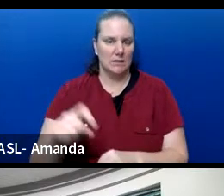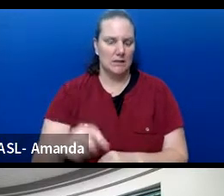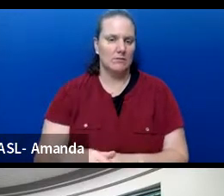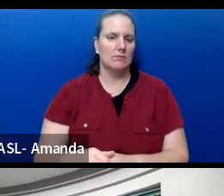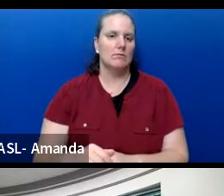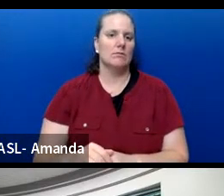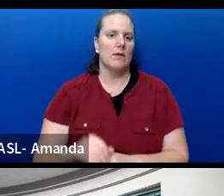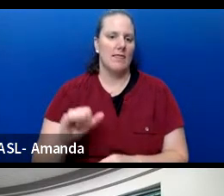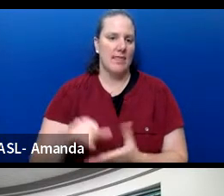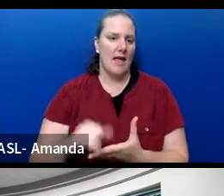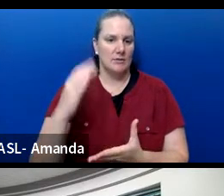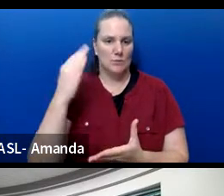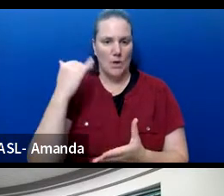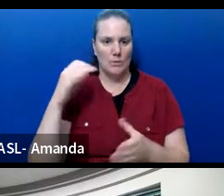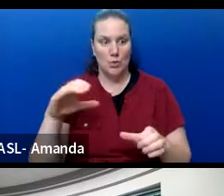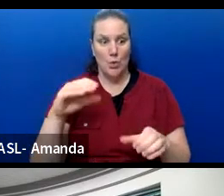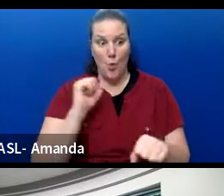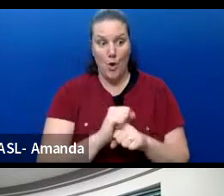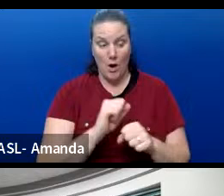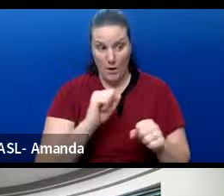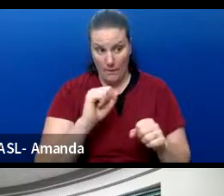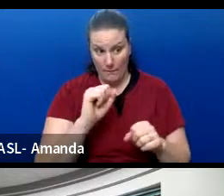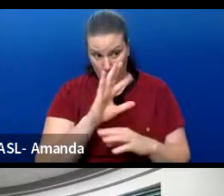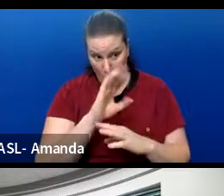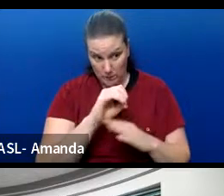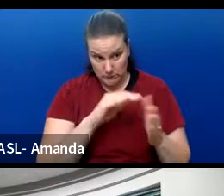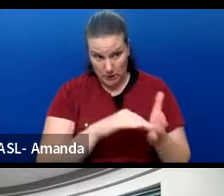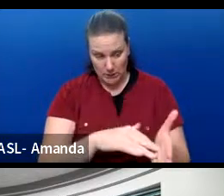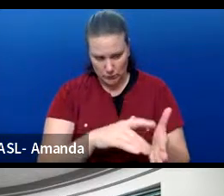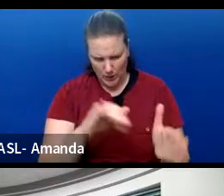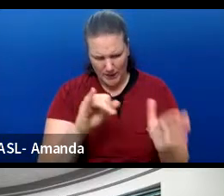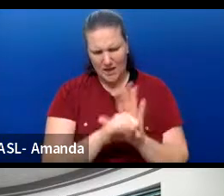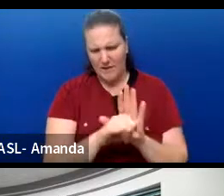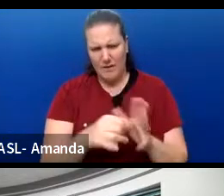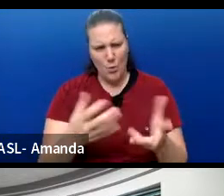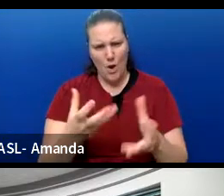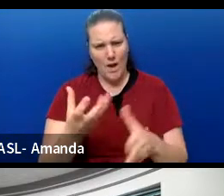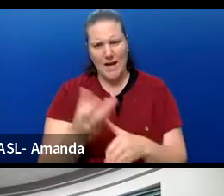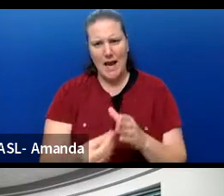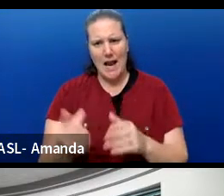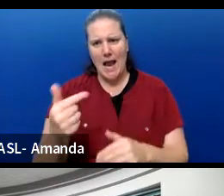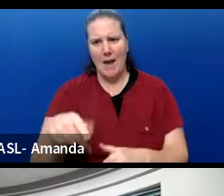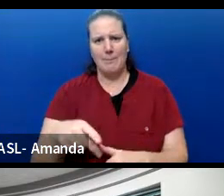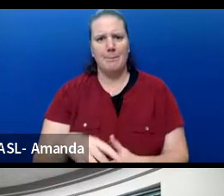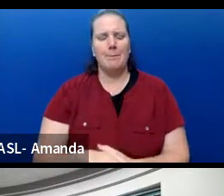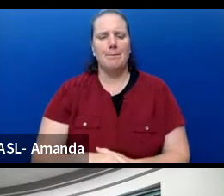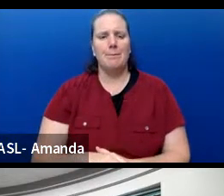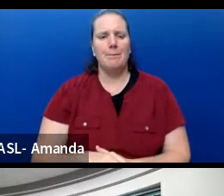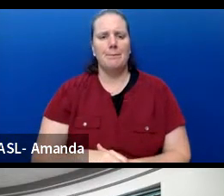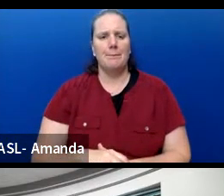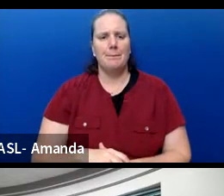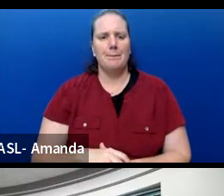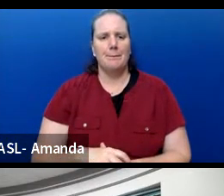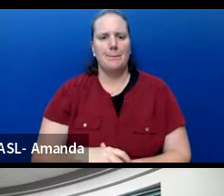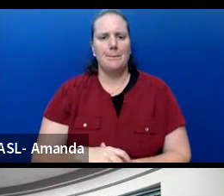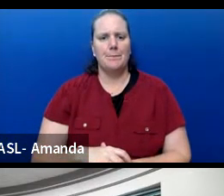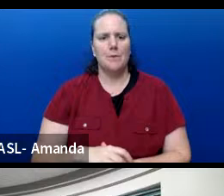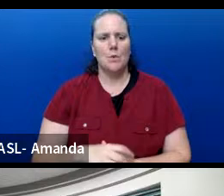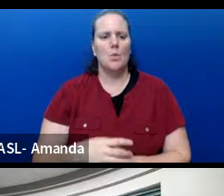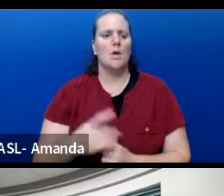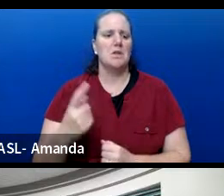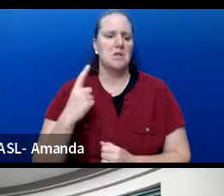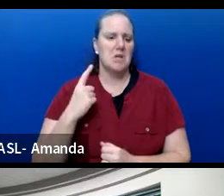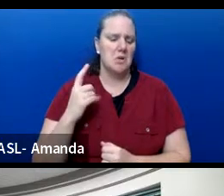the workforce study to identify the gap. So we think that we're going to